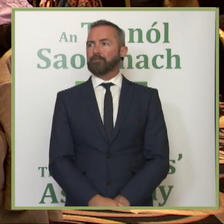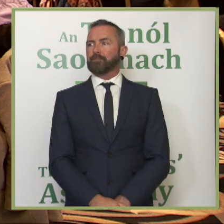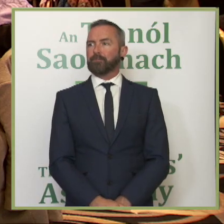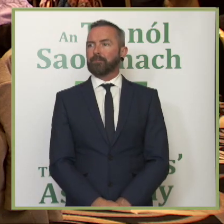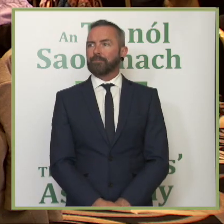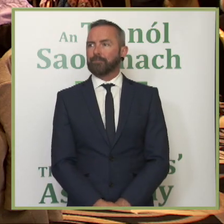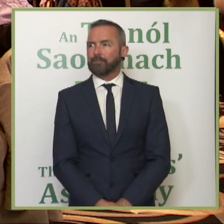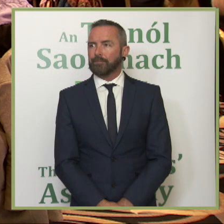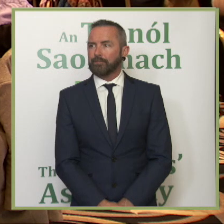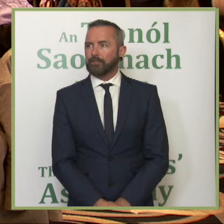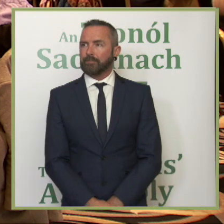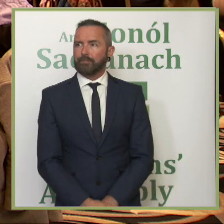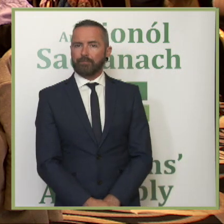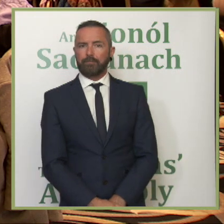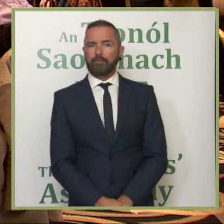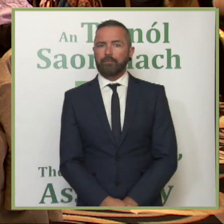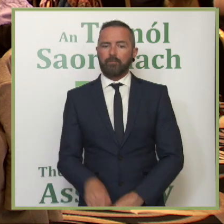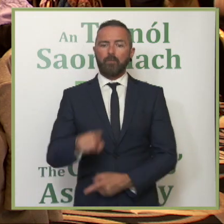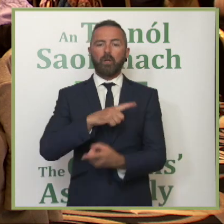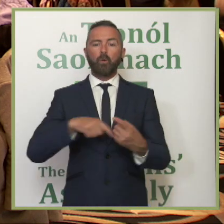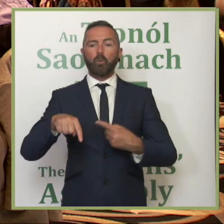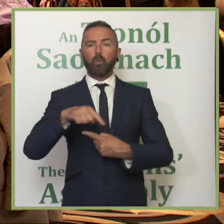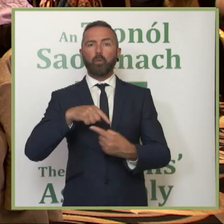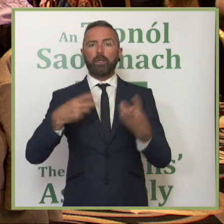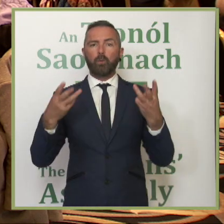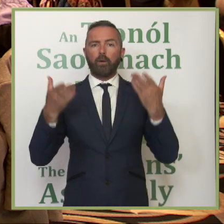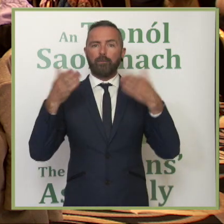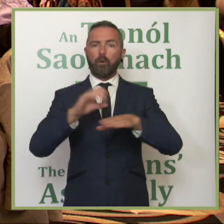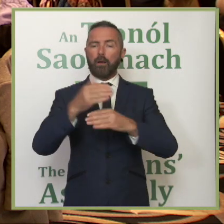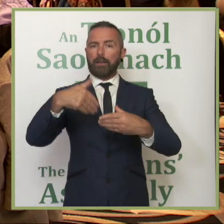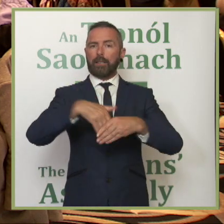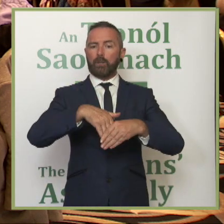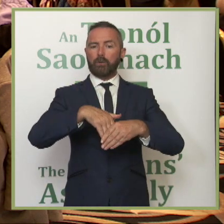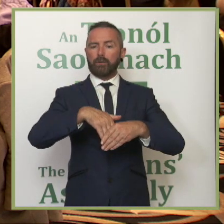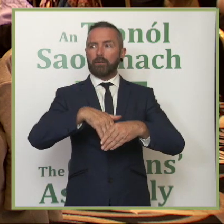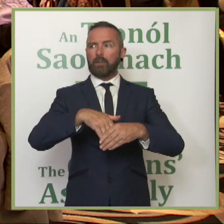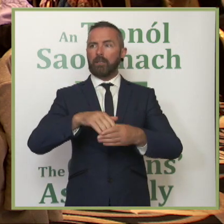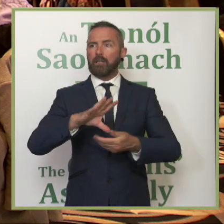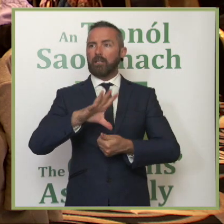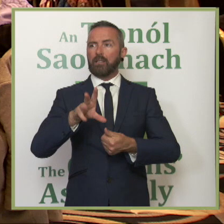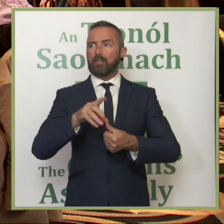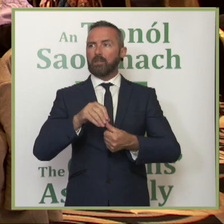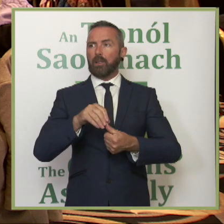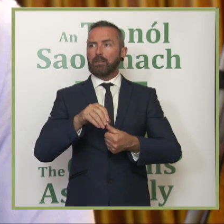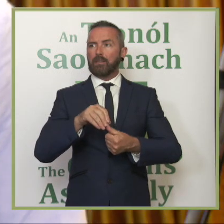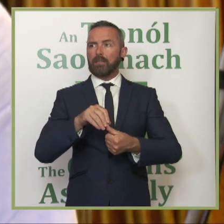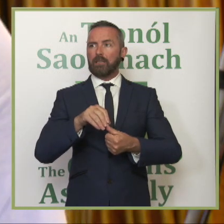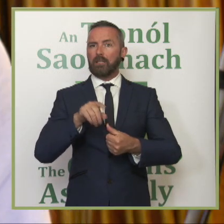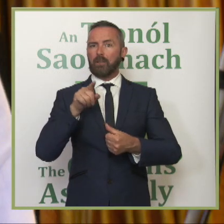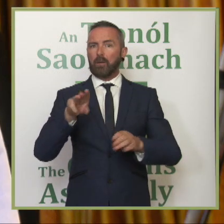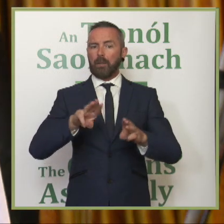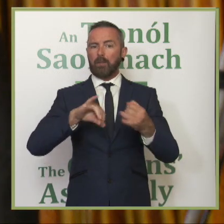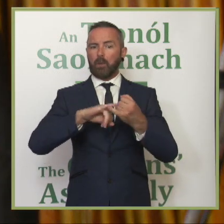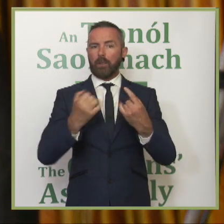Hi. We especially wanted to focus on inclusion, and especially those who are impacted the most to